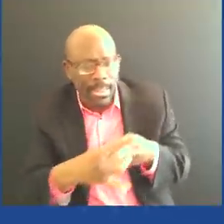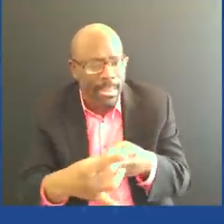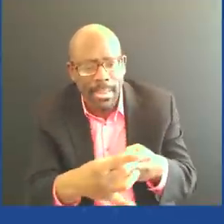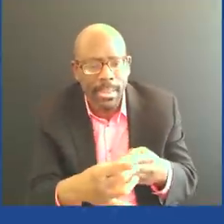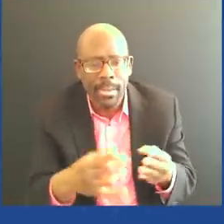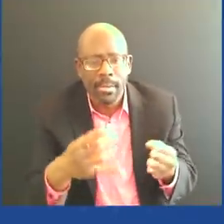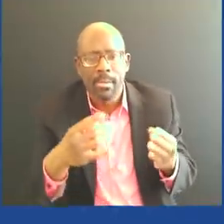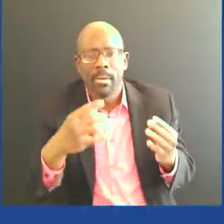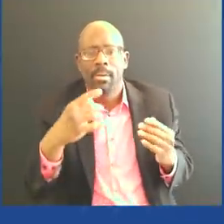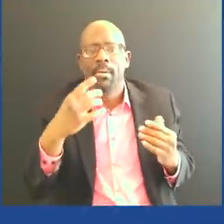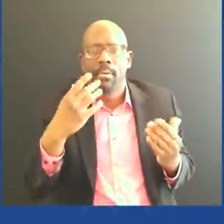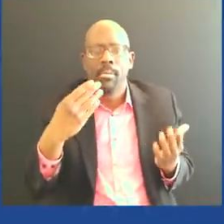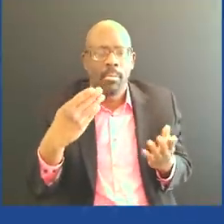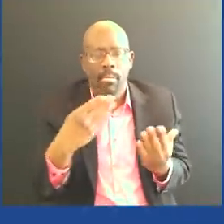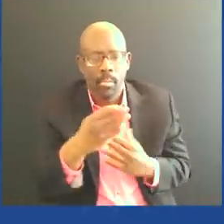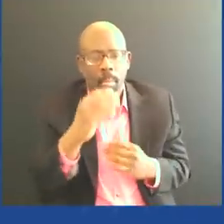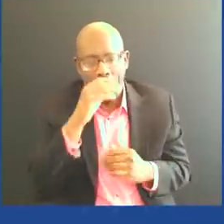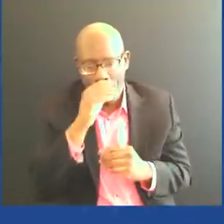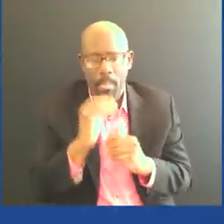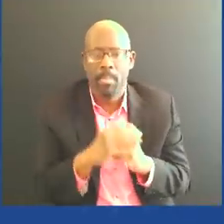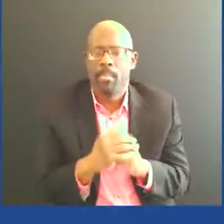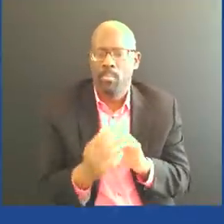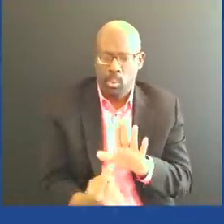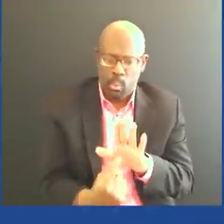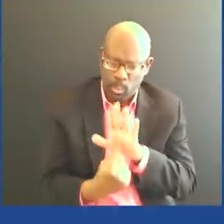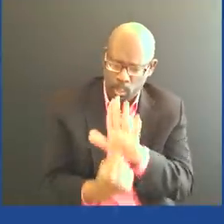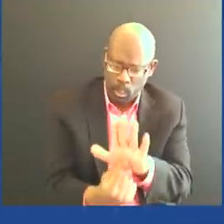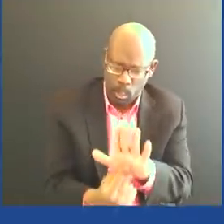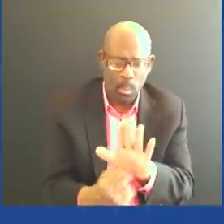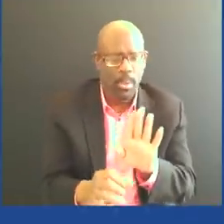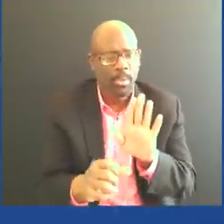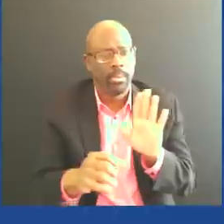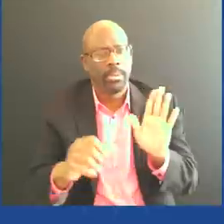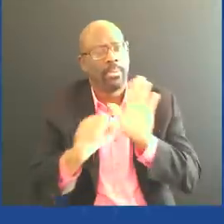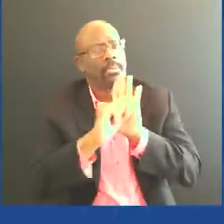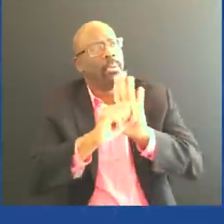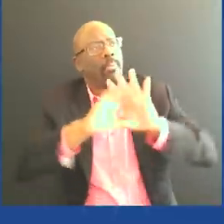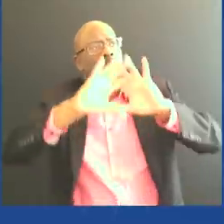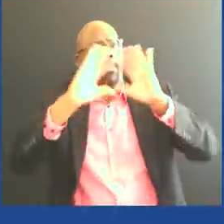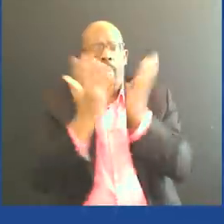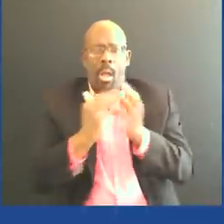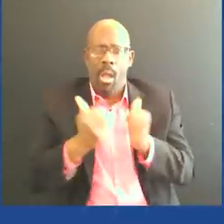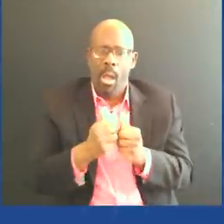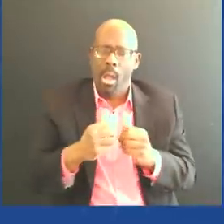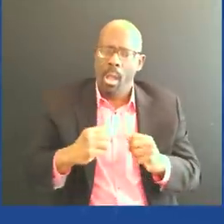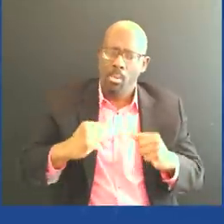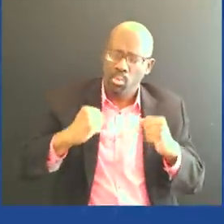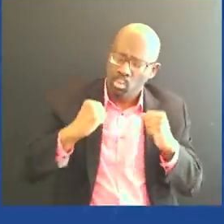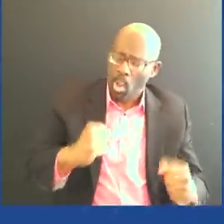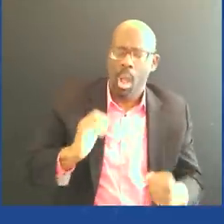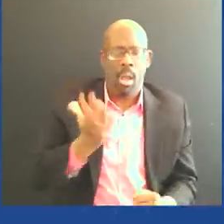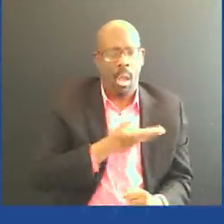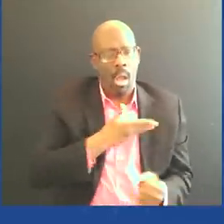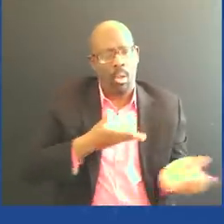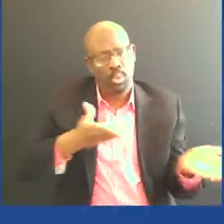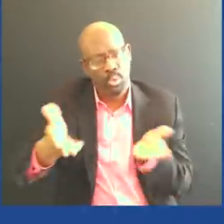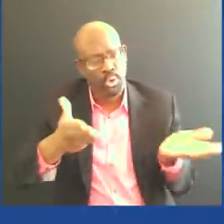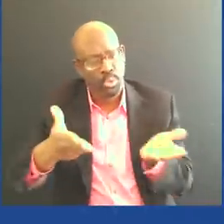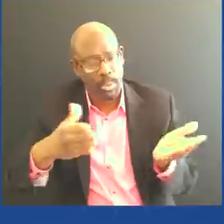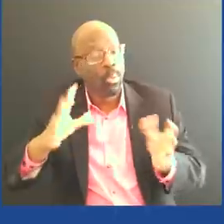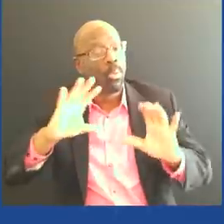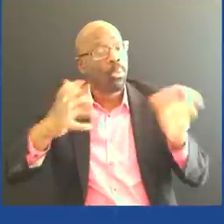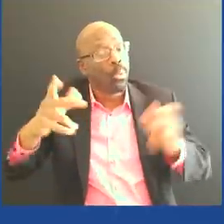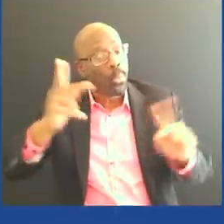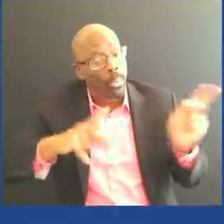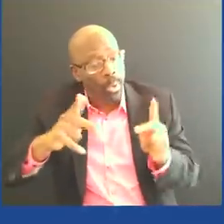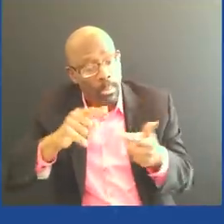silent service. But a great ship, a great crew, and a great state deserves this great moment in the sun.